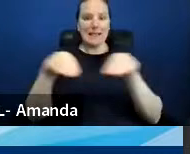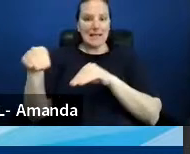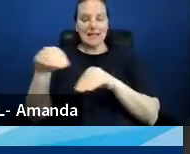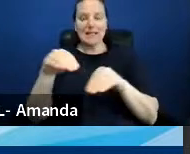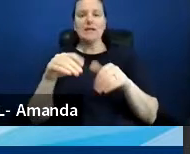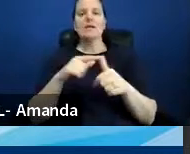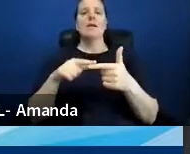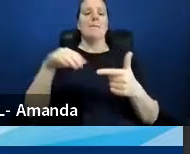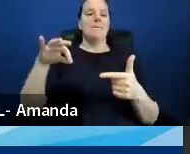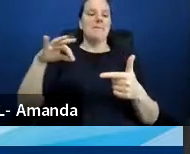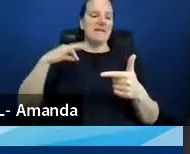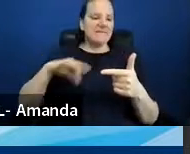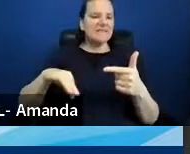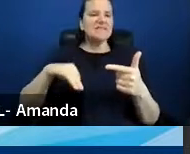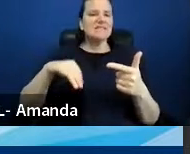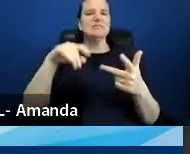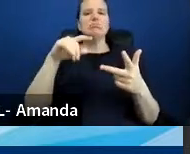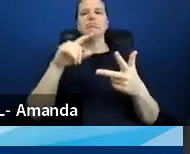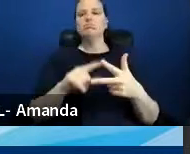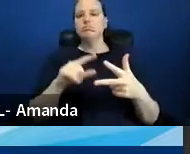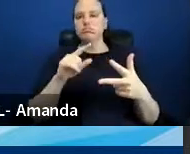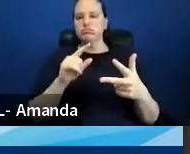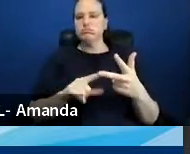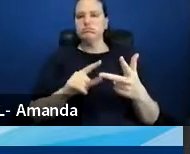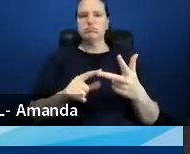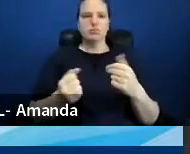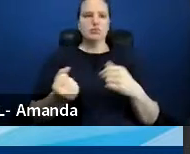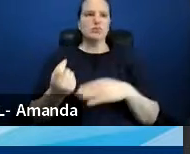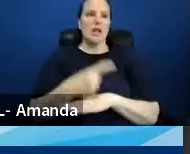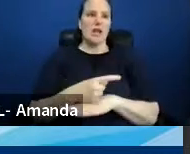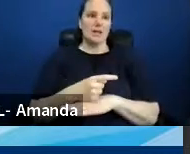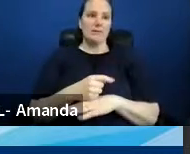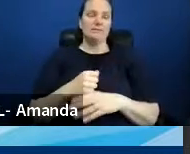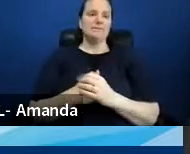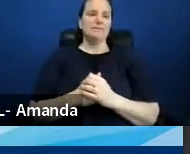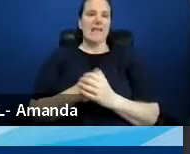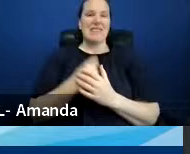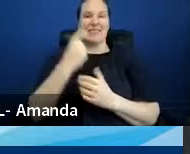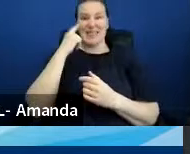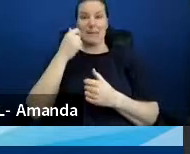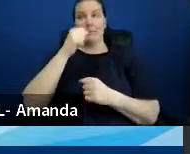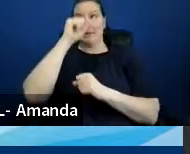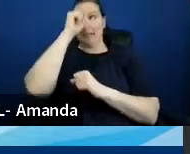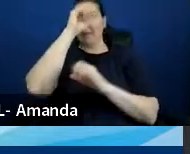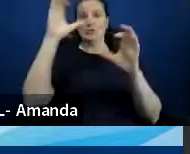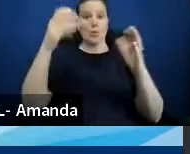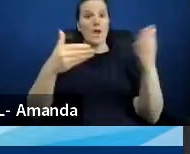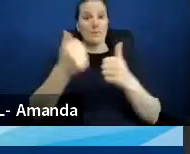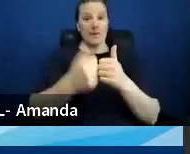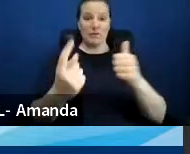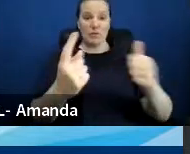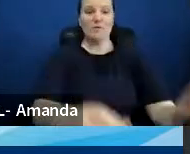benefits today. So think big picture, but welcome